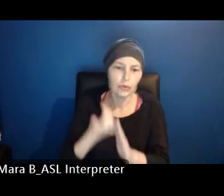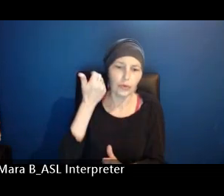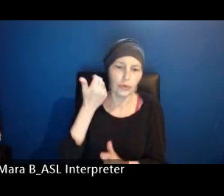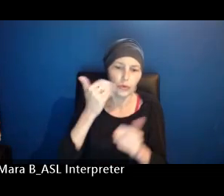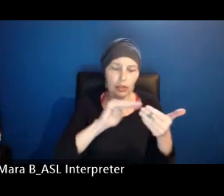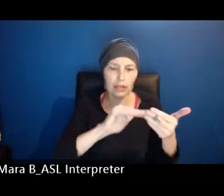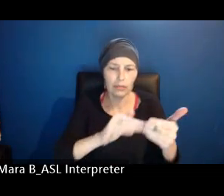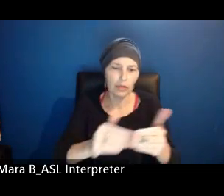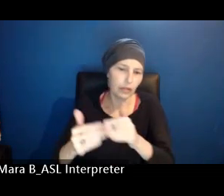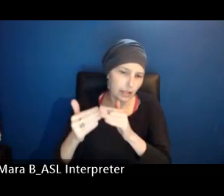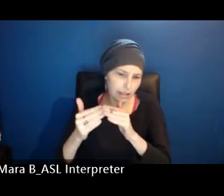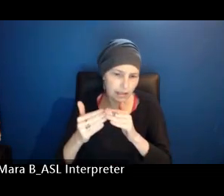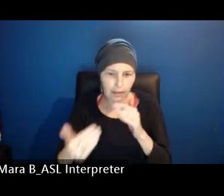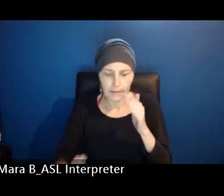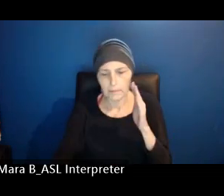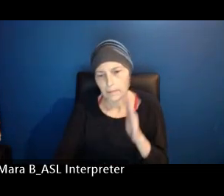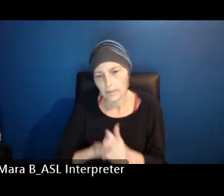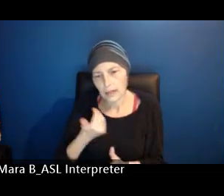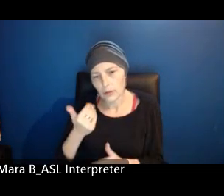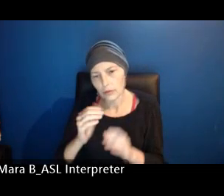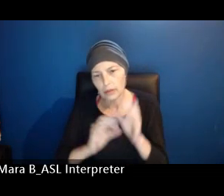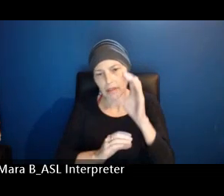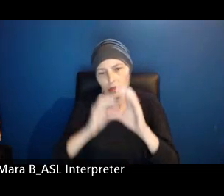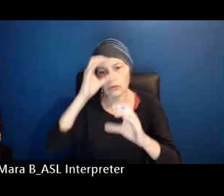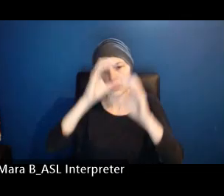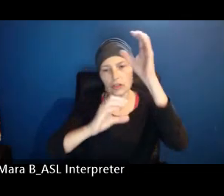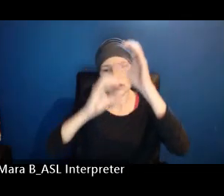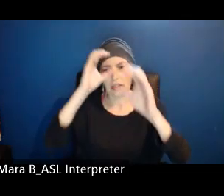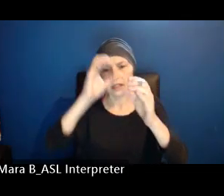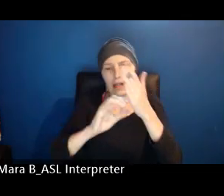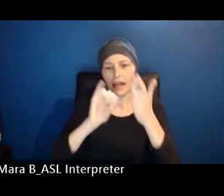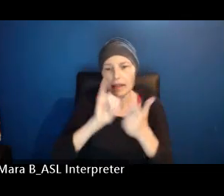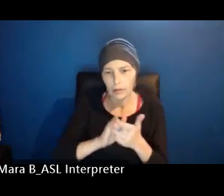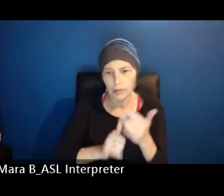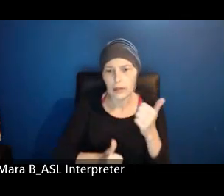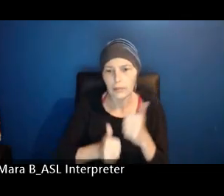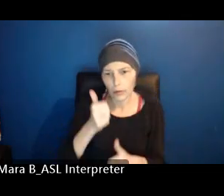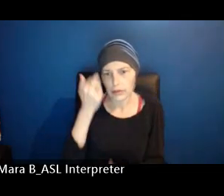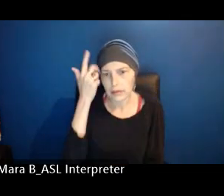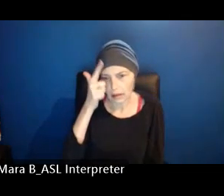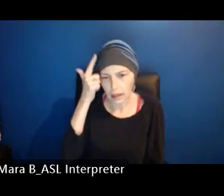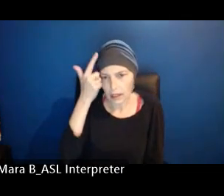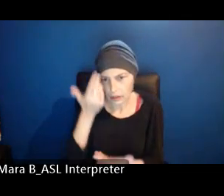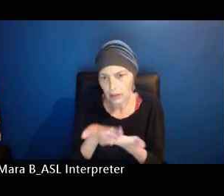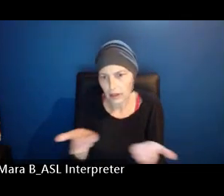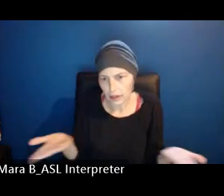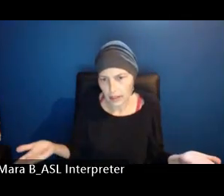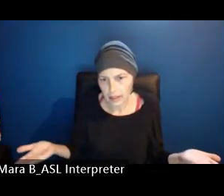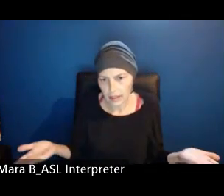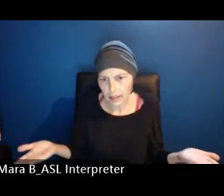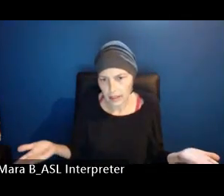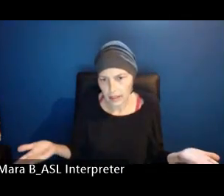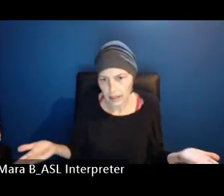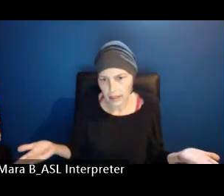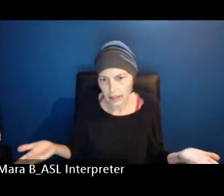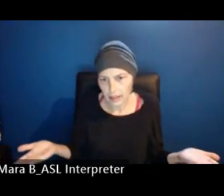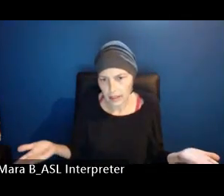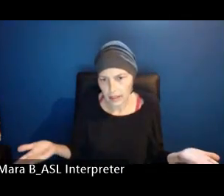communities, new construction. That would be the most logical thing to do, just like they did with solar implementation and